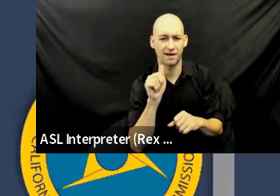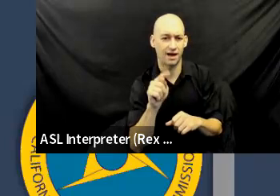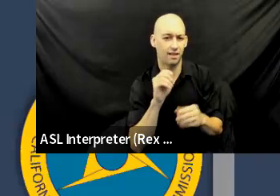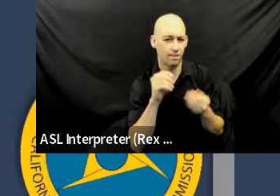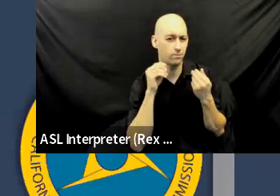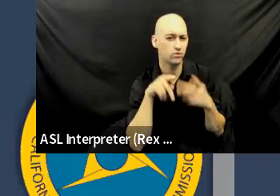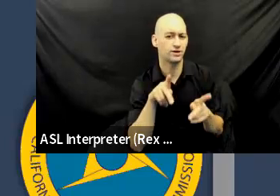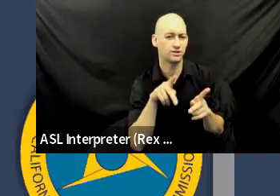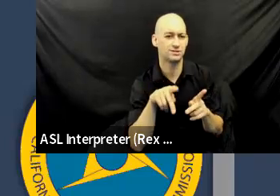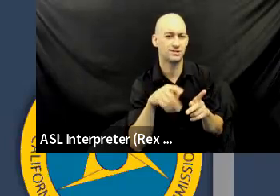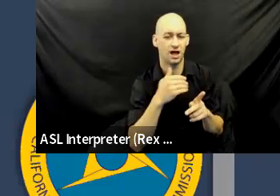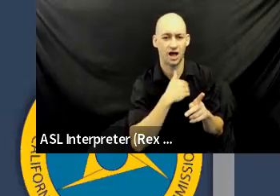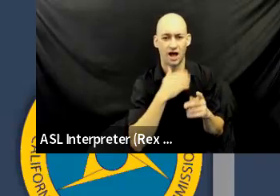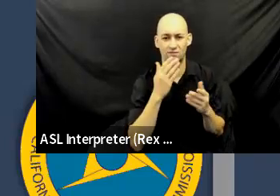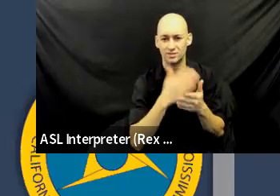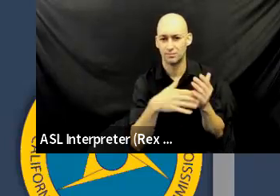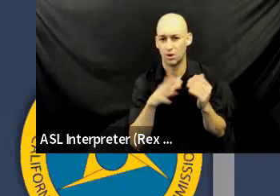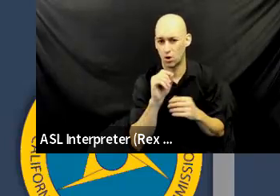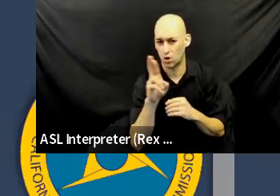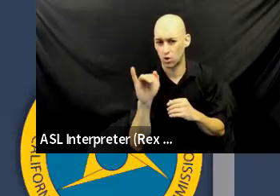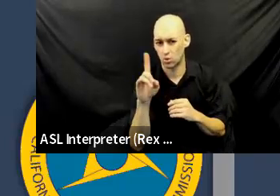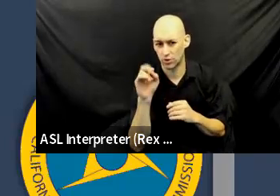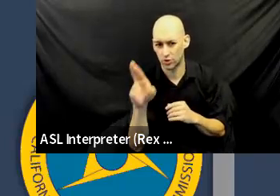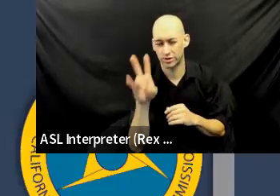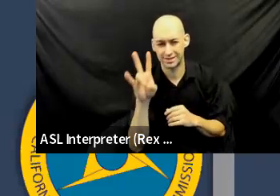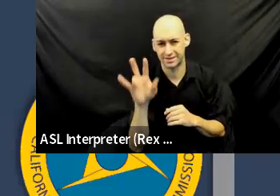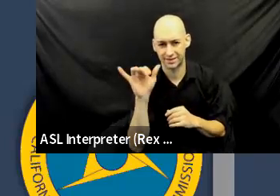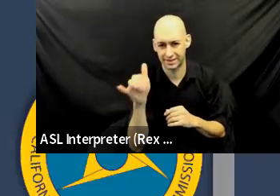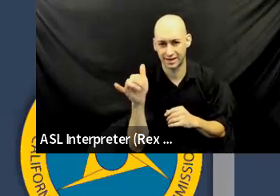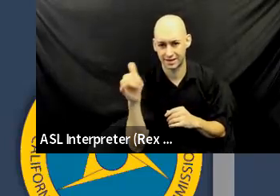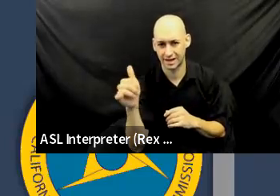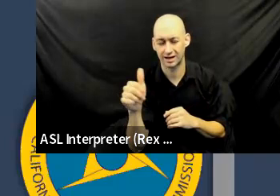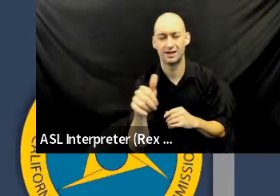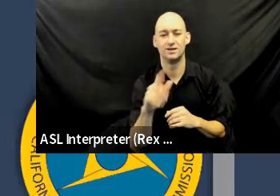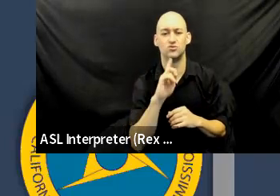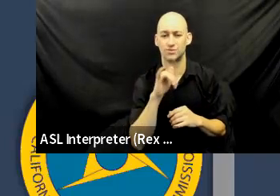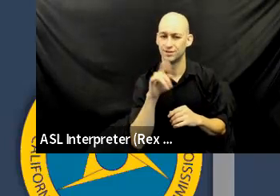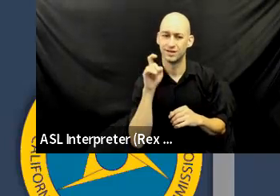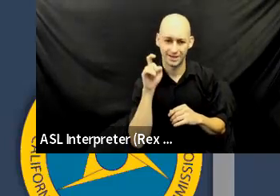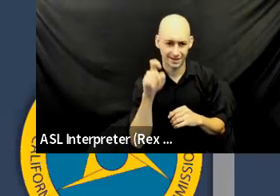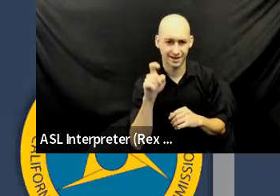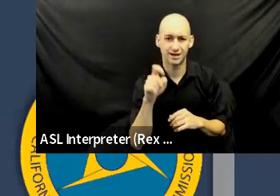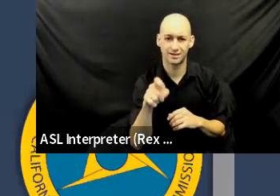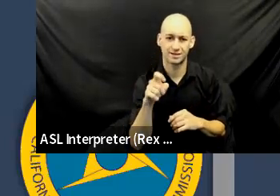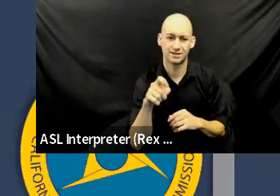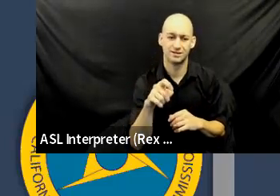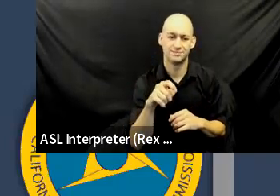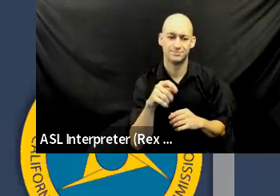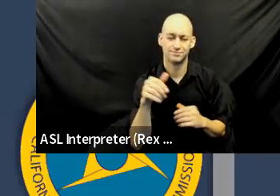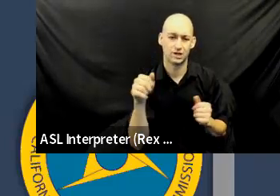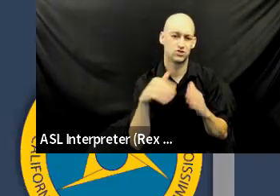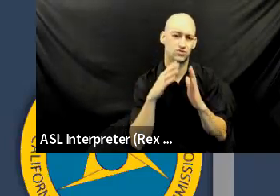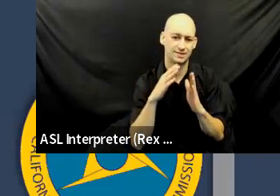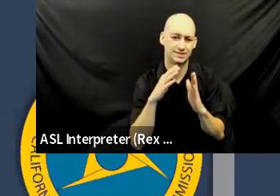We've got some corridors like the 71010 that are really in need of addressing